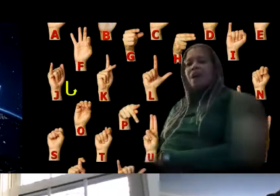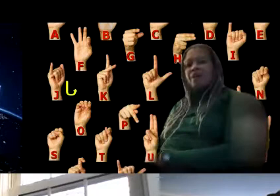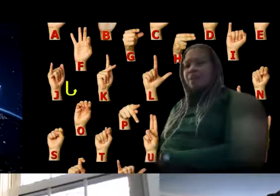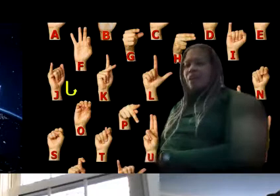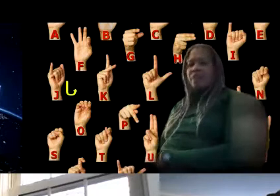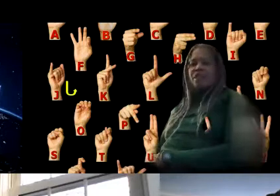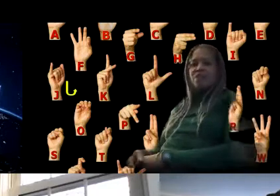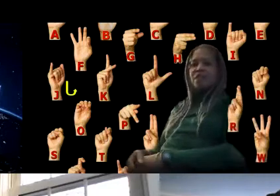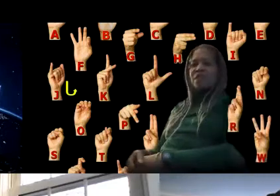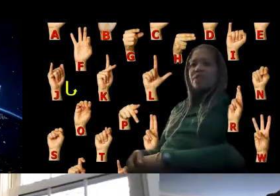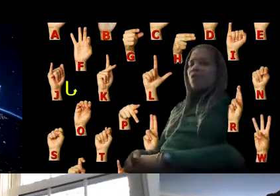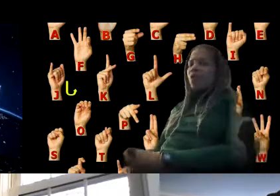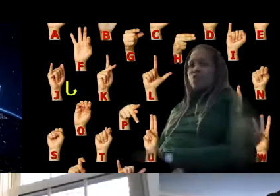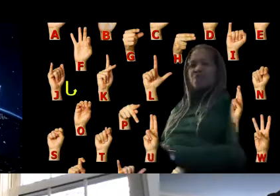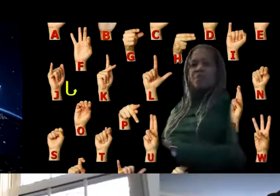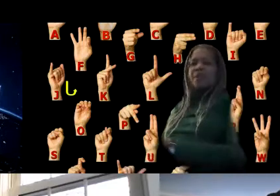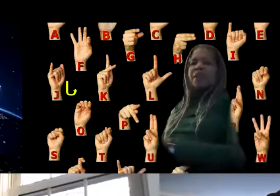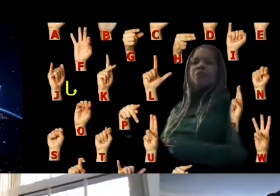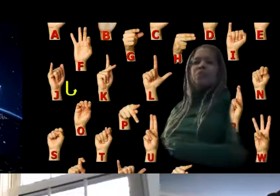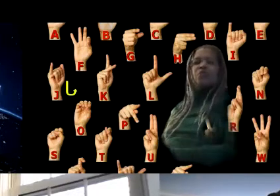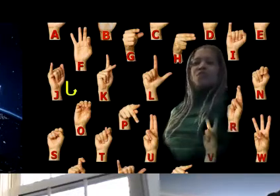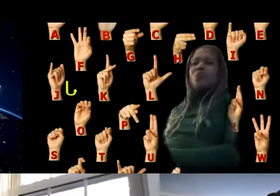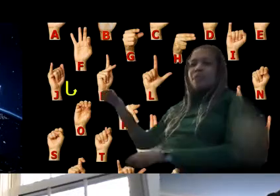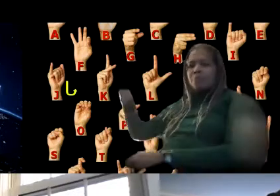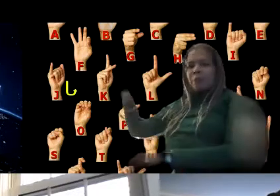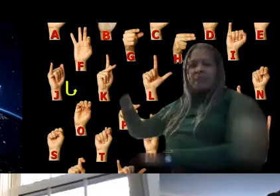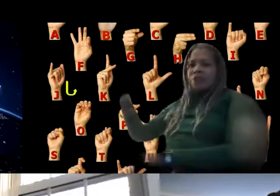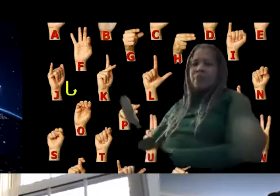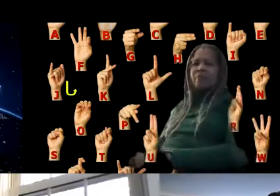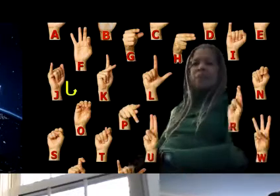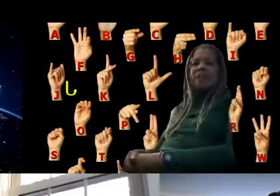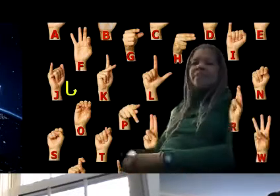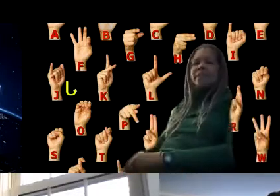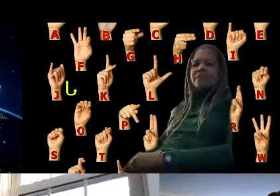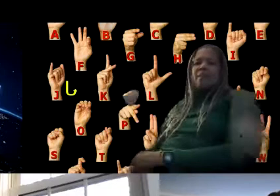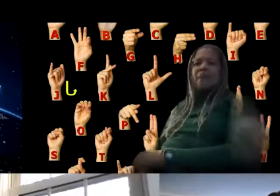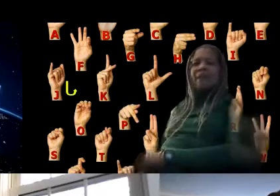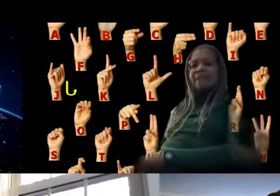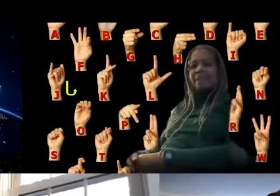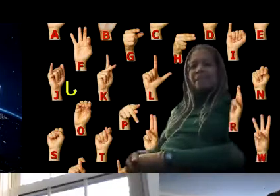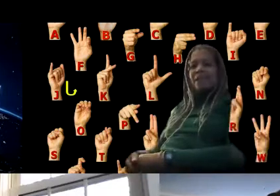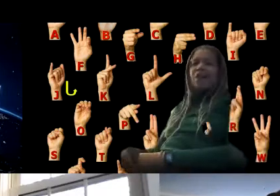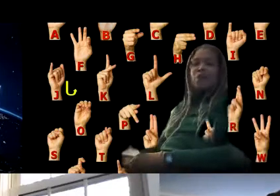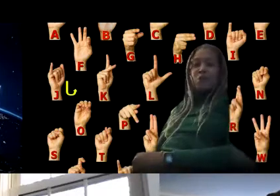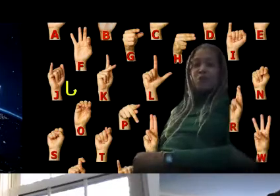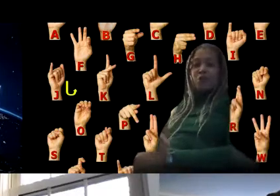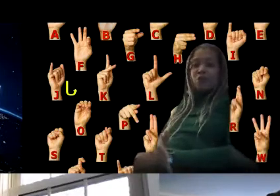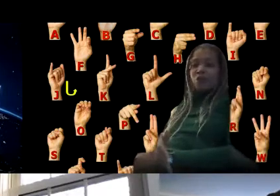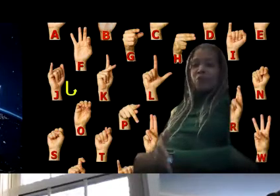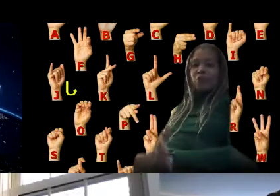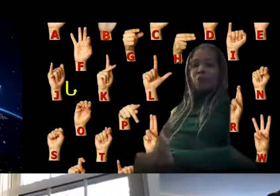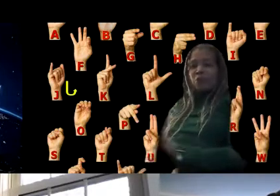because of the color of our skin or some other characteristic that someone has painted on their forehead that is a bad thing. Your